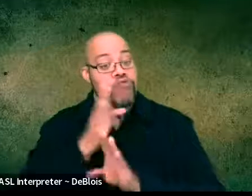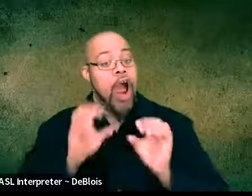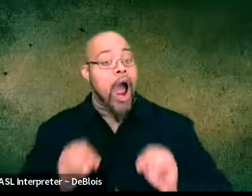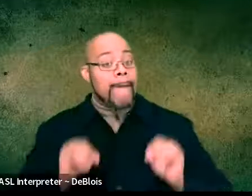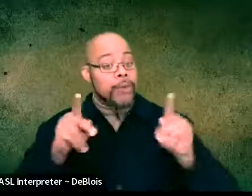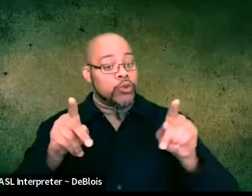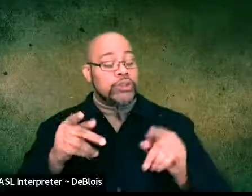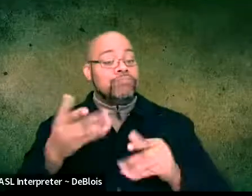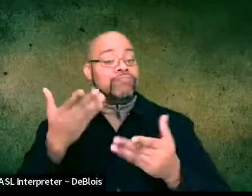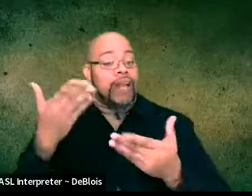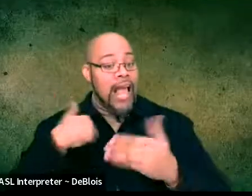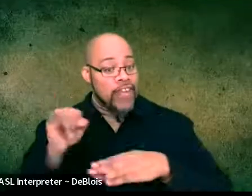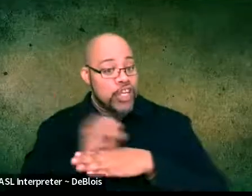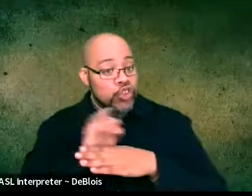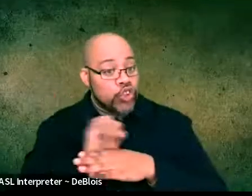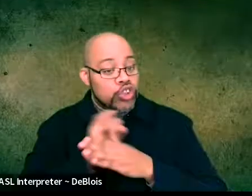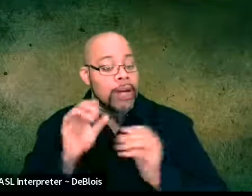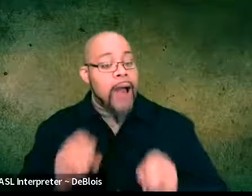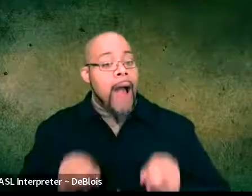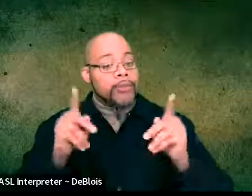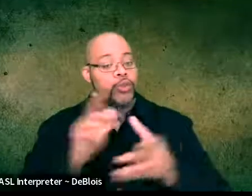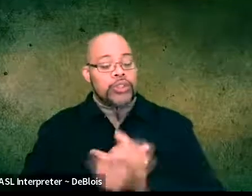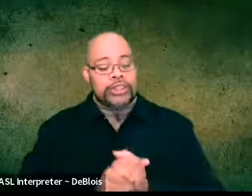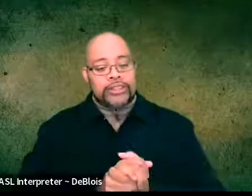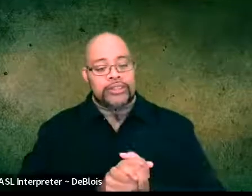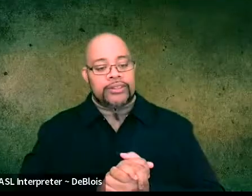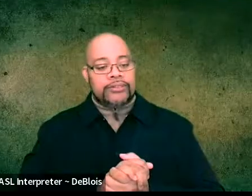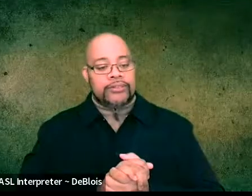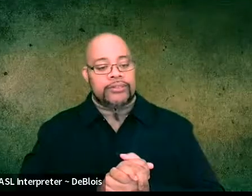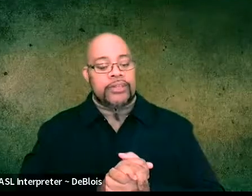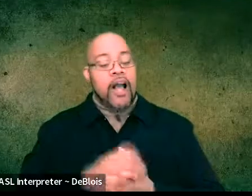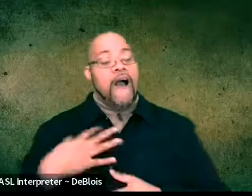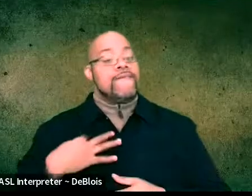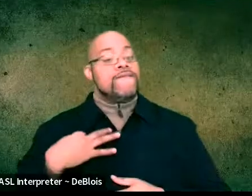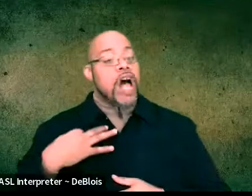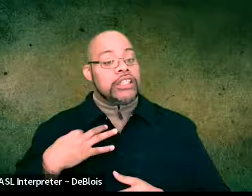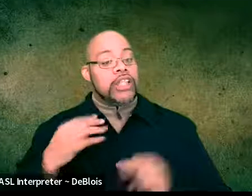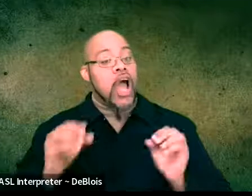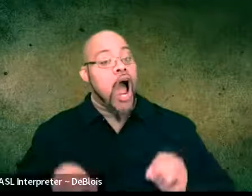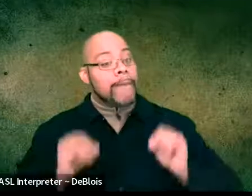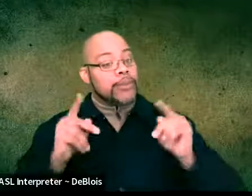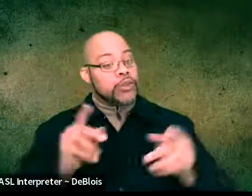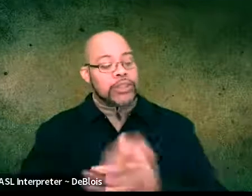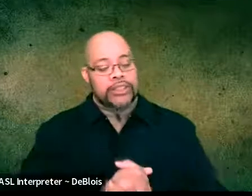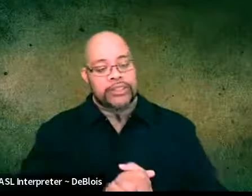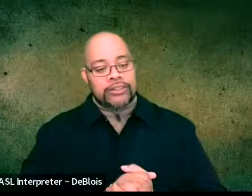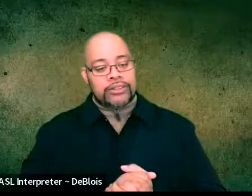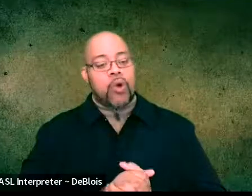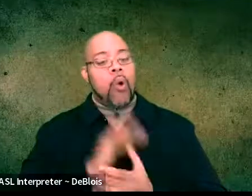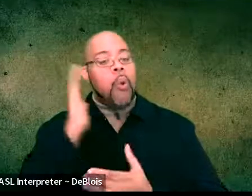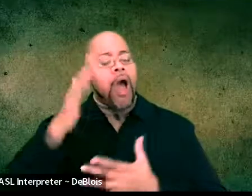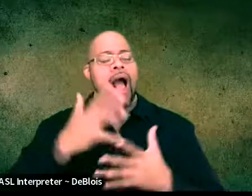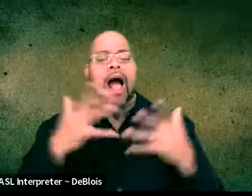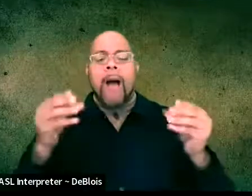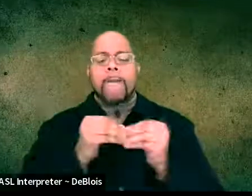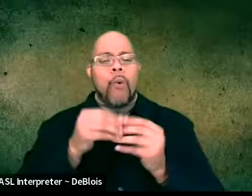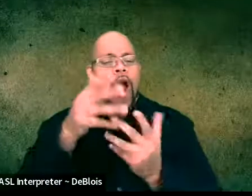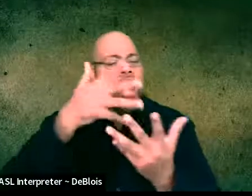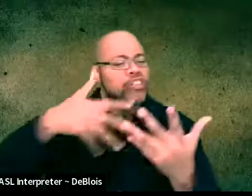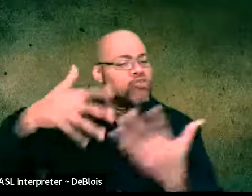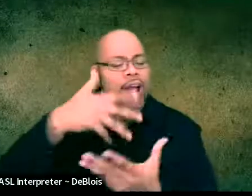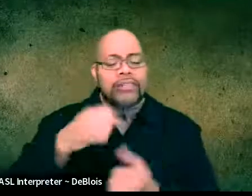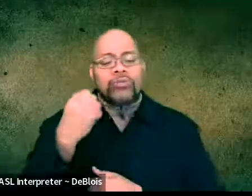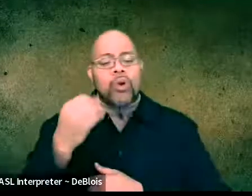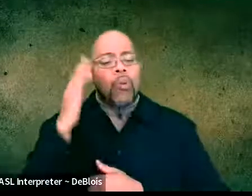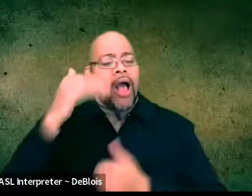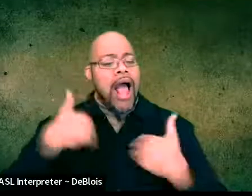opportunities there, internship opportunities, volunteer opportunities. We're going to be a lot more interactive. So